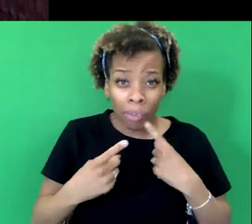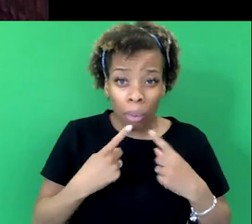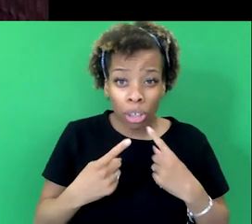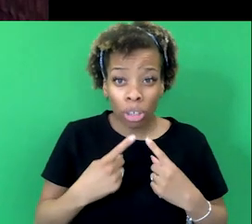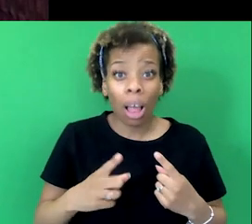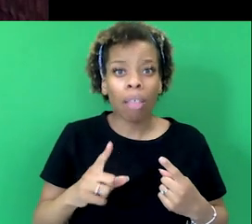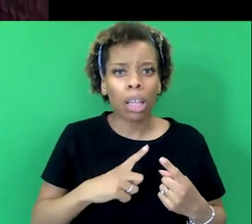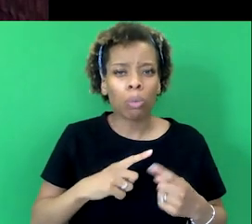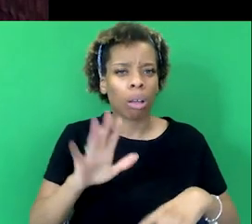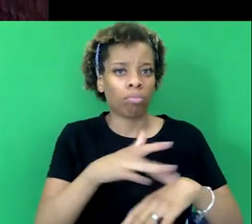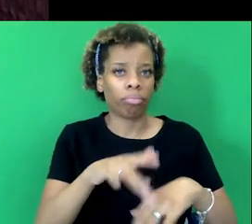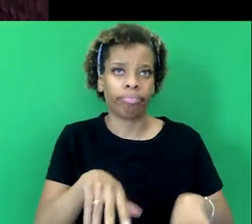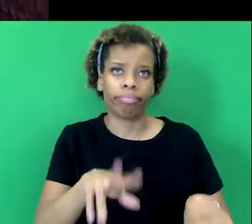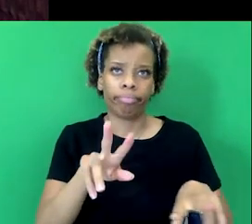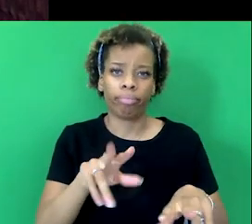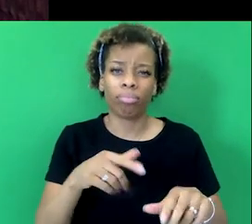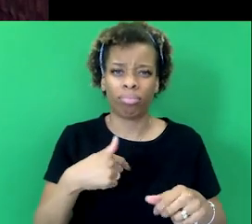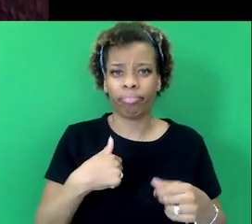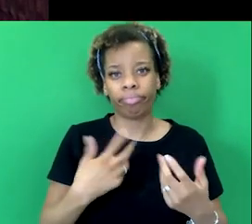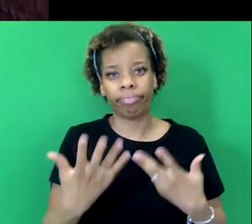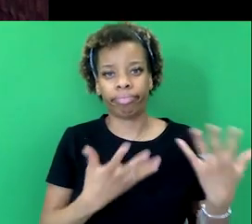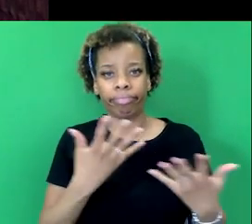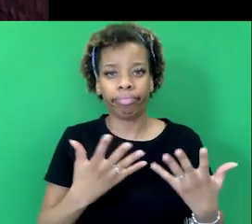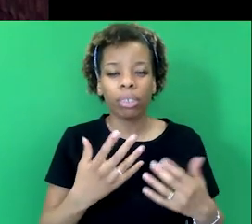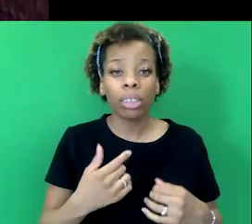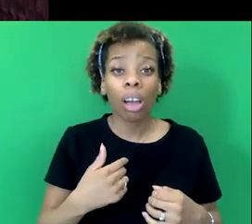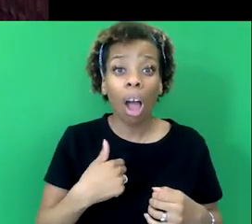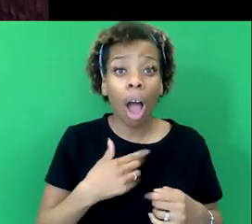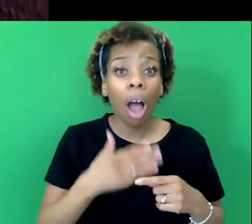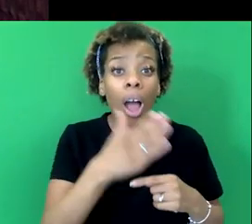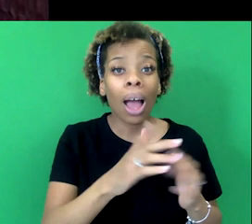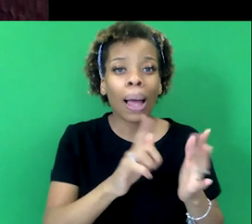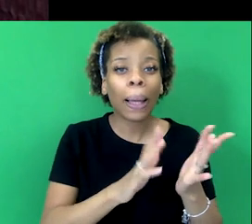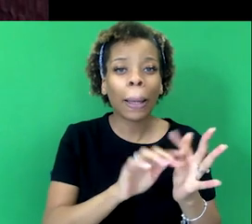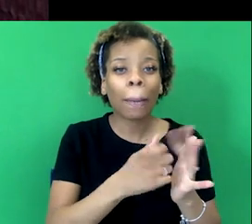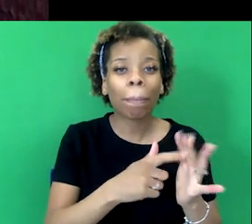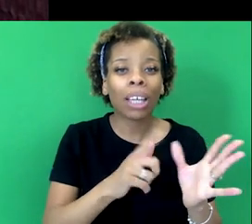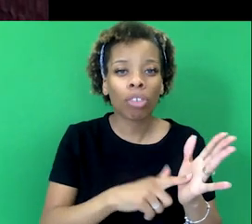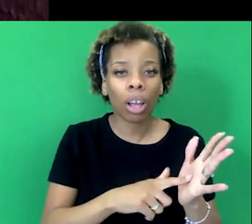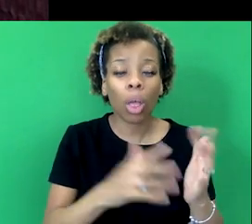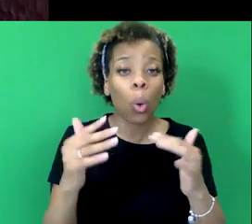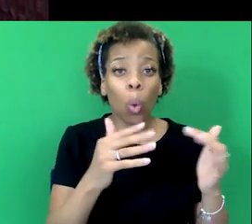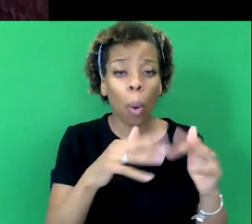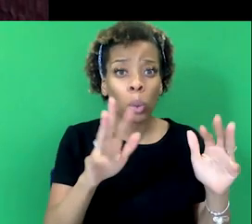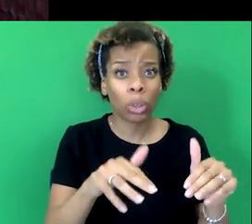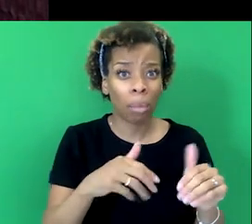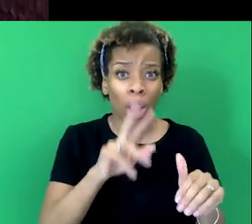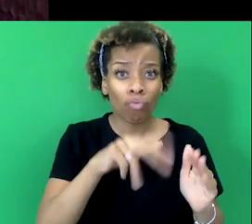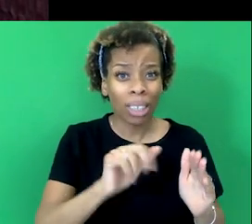quite dry. I mean, I went to the Imperial War Museum. I was reading the diaries of men who died in the field. And